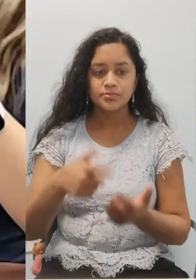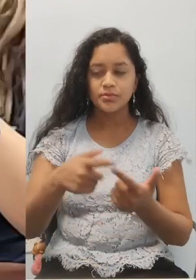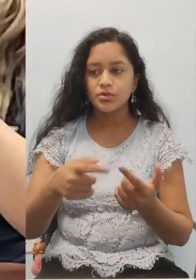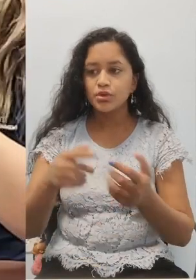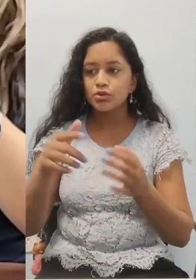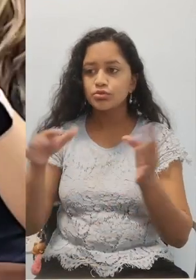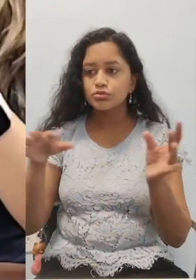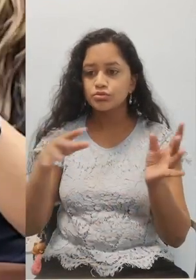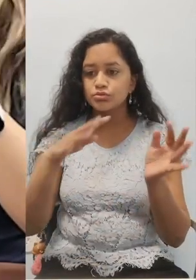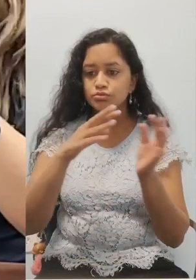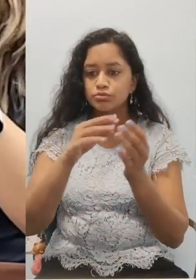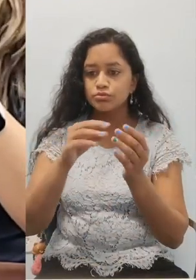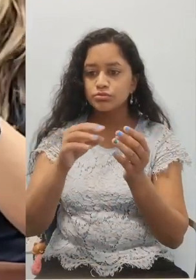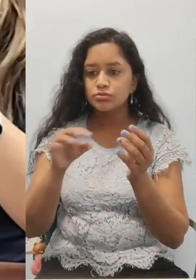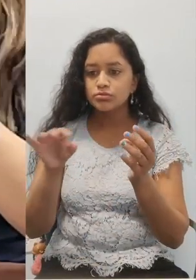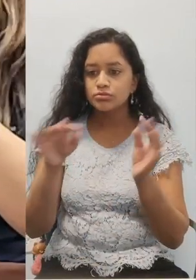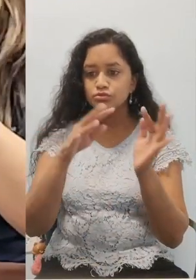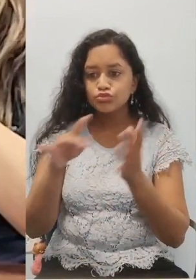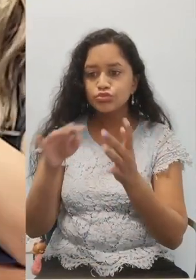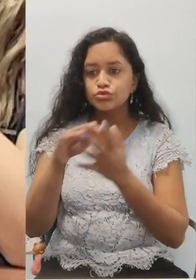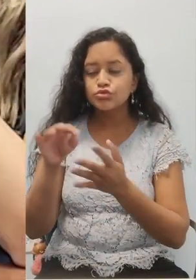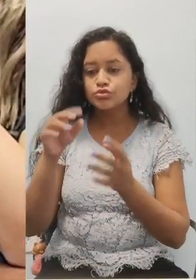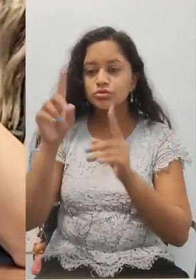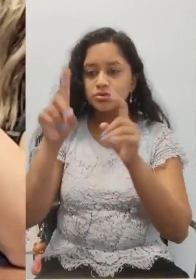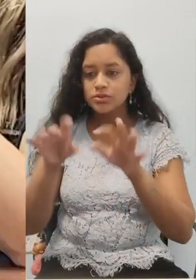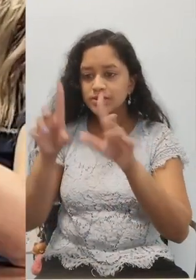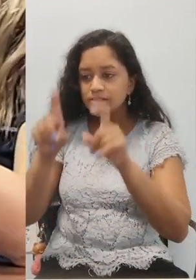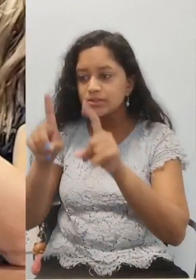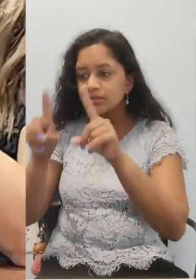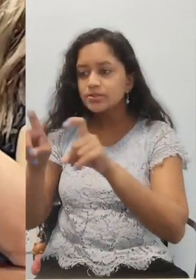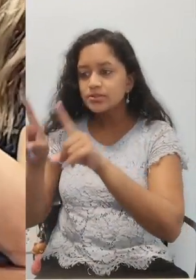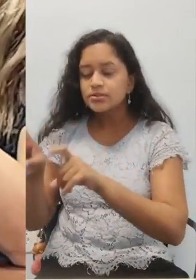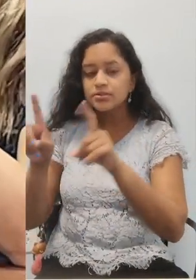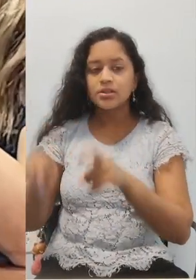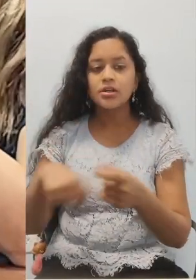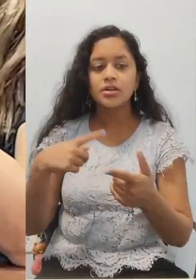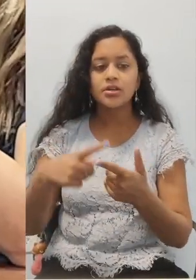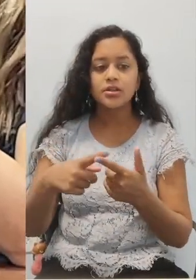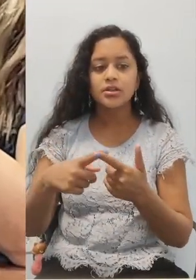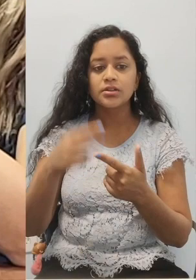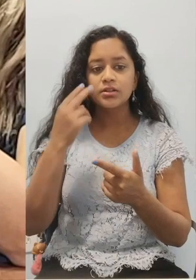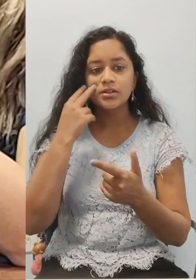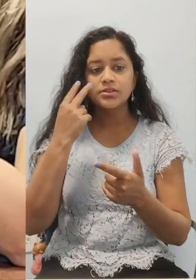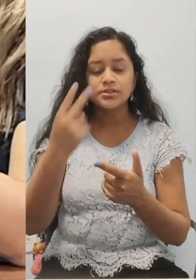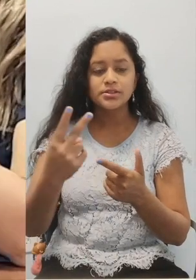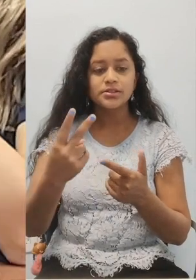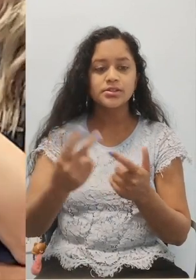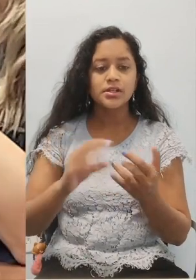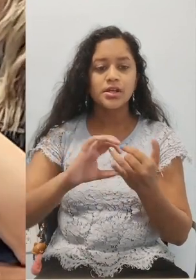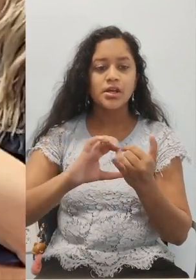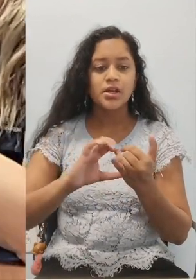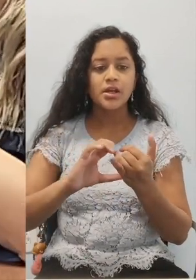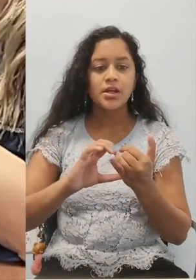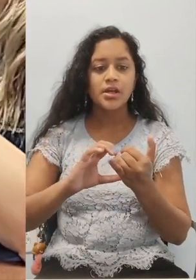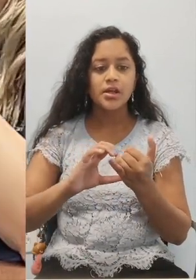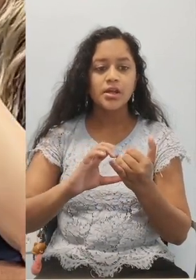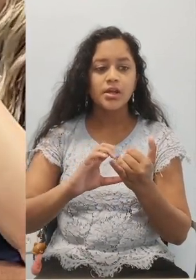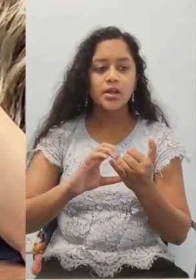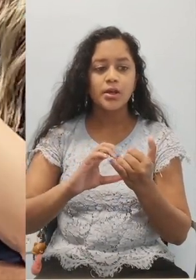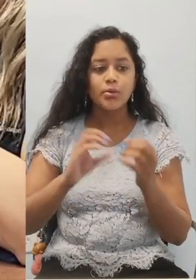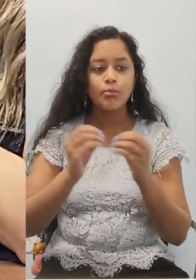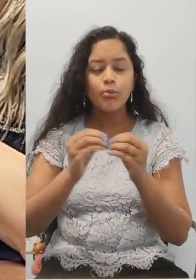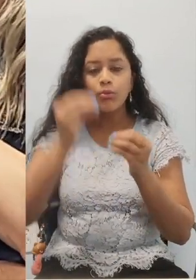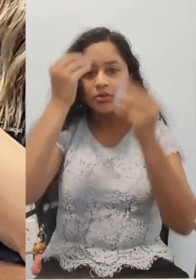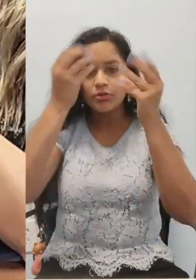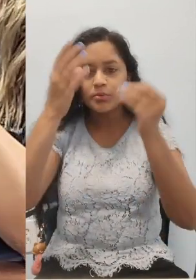species was within 2 weeks in that area, we can detect it in that water sample. So we take the water sample, we